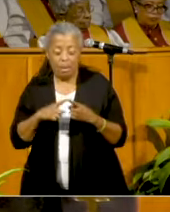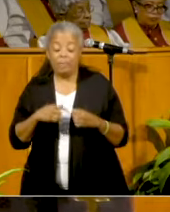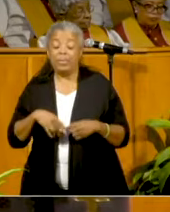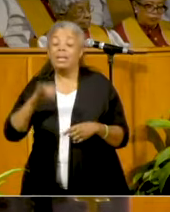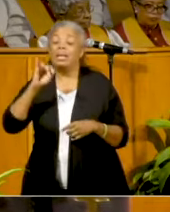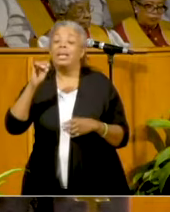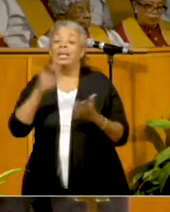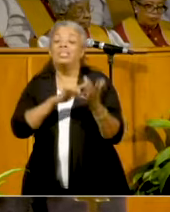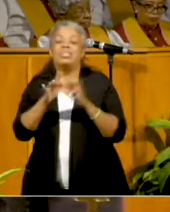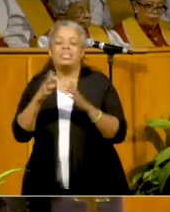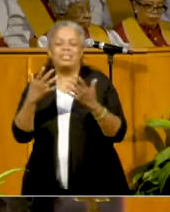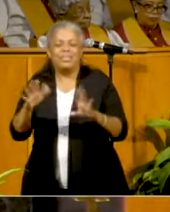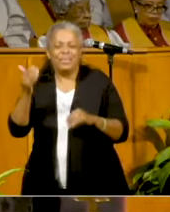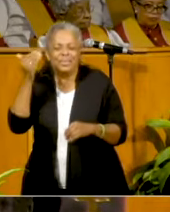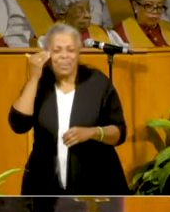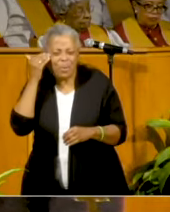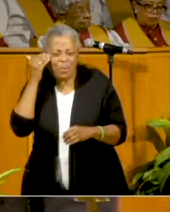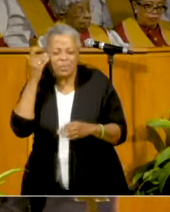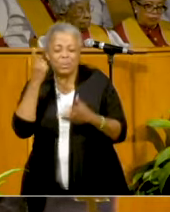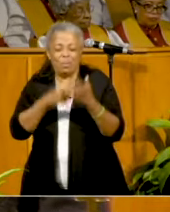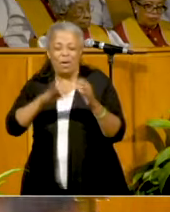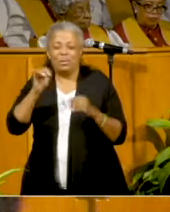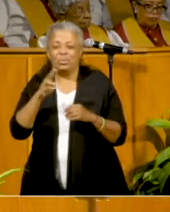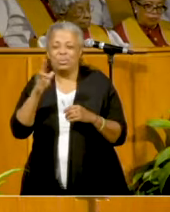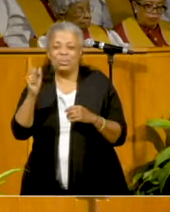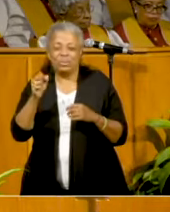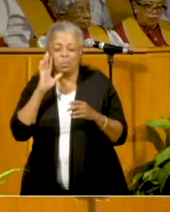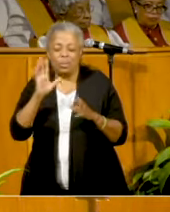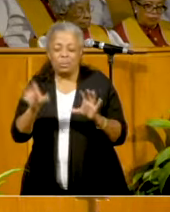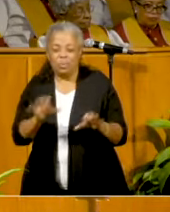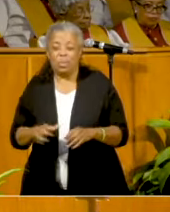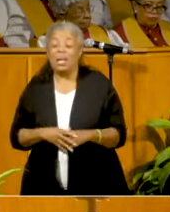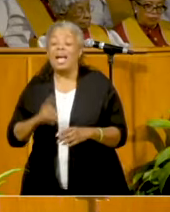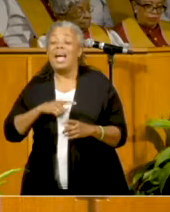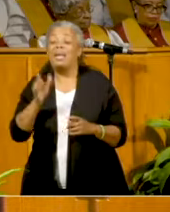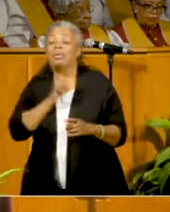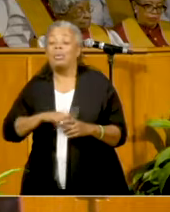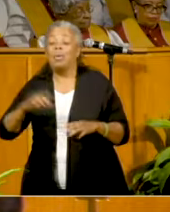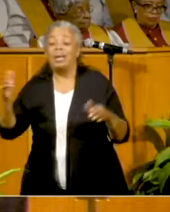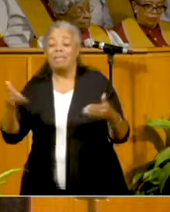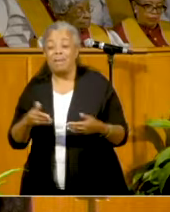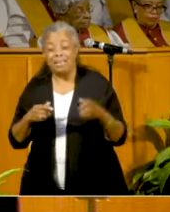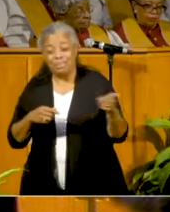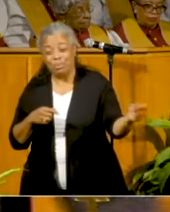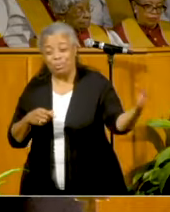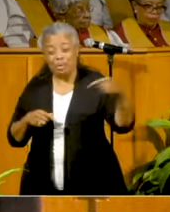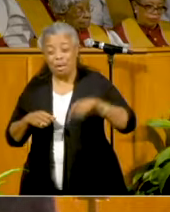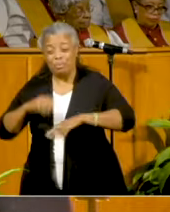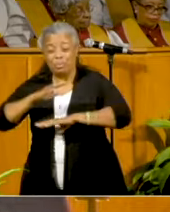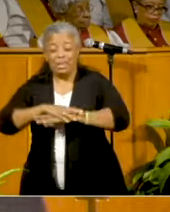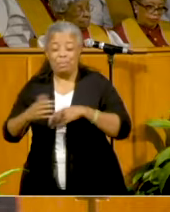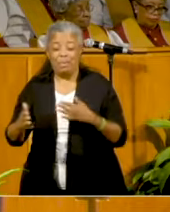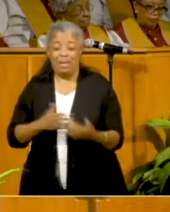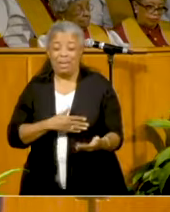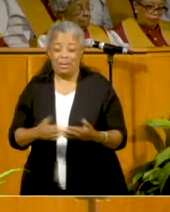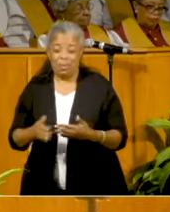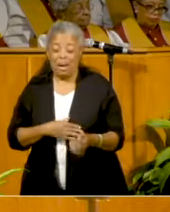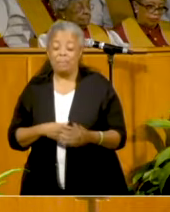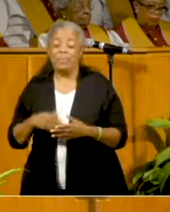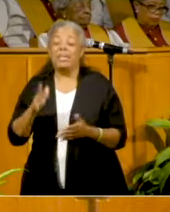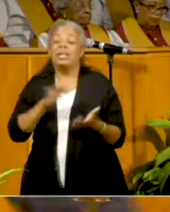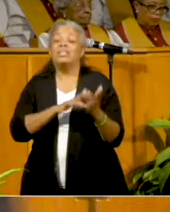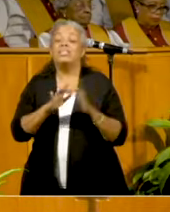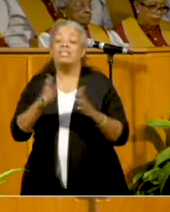Jesus knows what he's up to. And the Lord invites him to the table anyway.